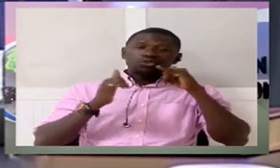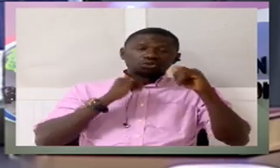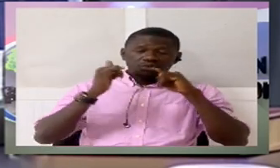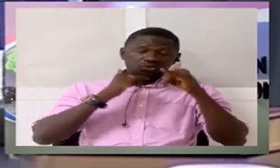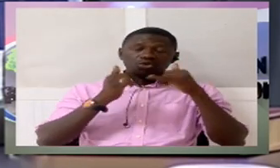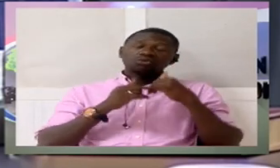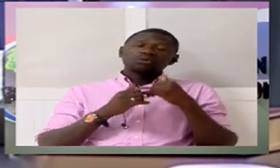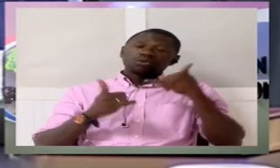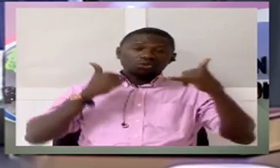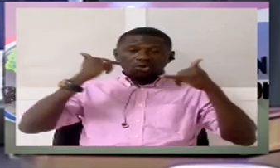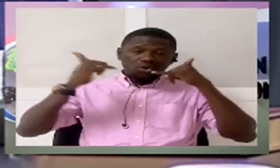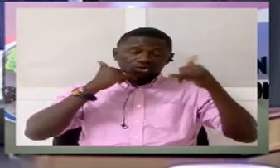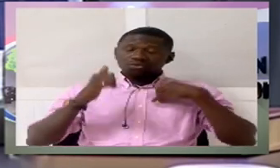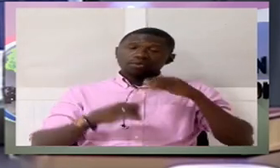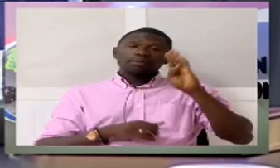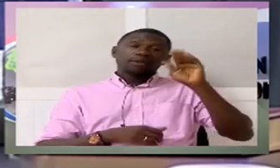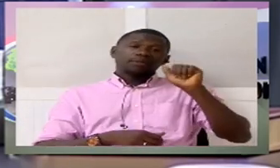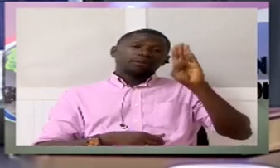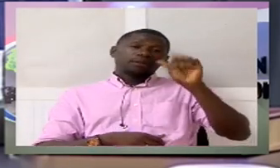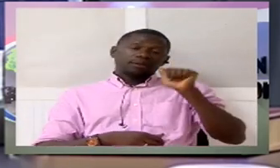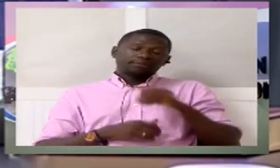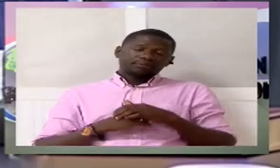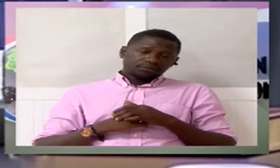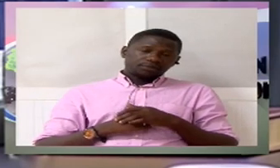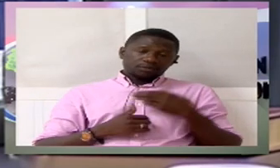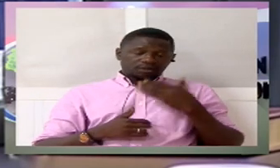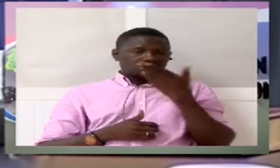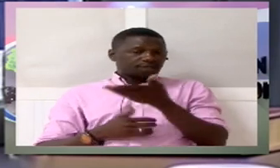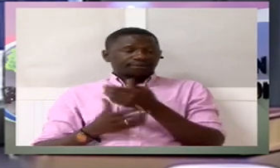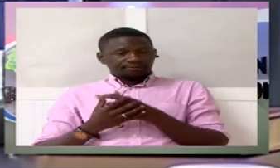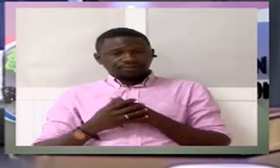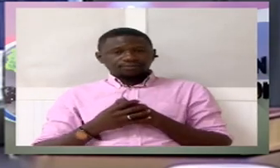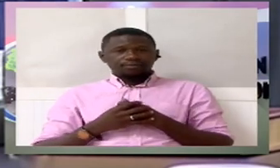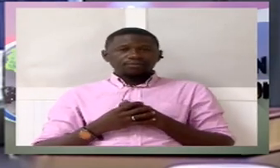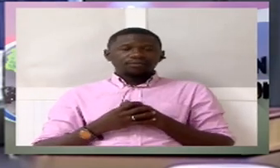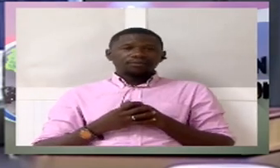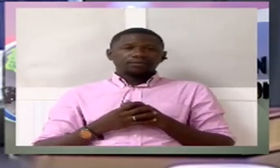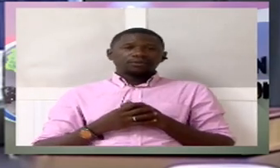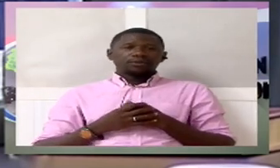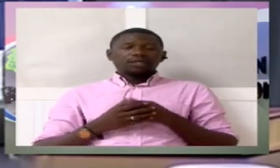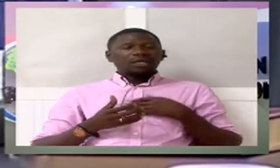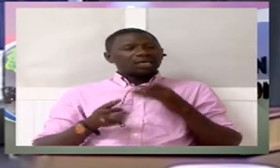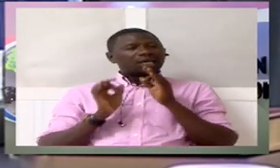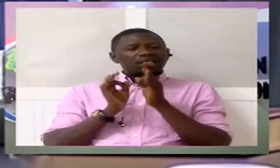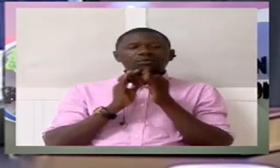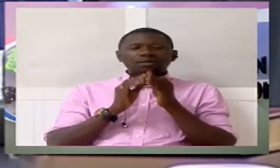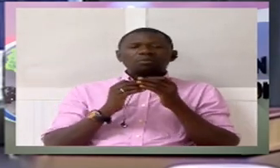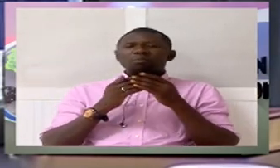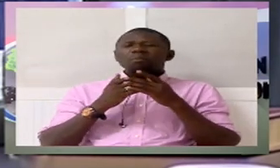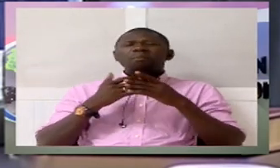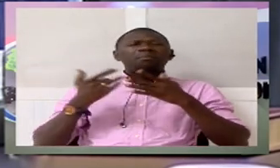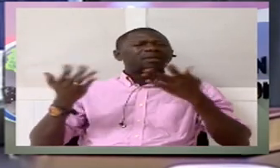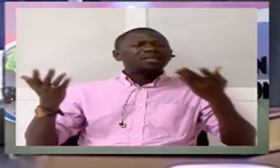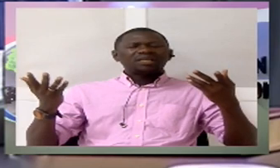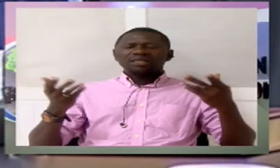arrangements to see how you could be able to speak to him. So I was there. I told him about the